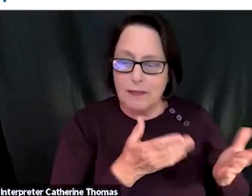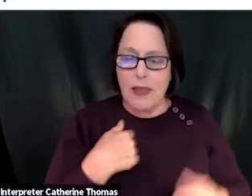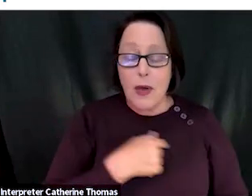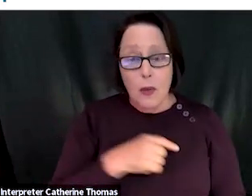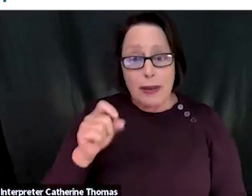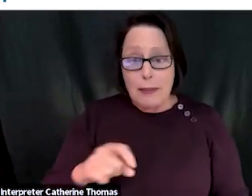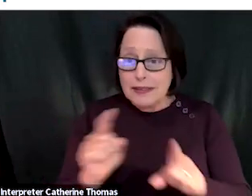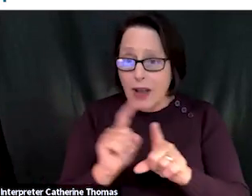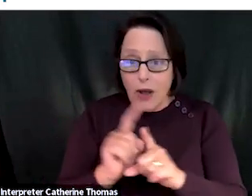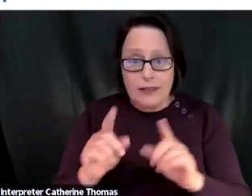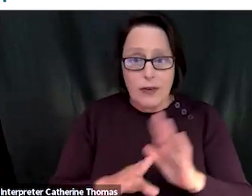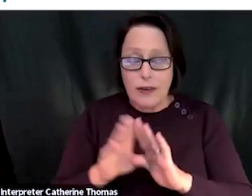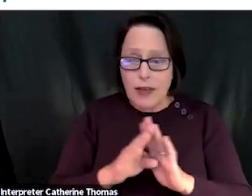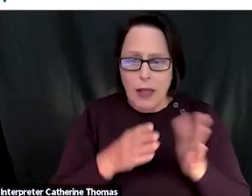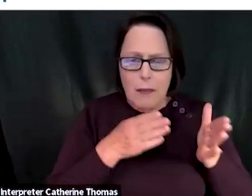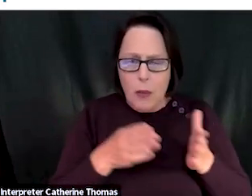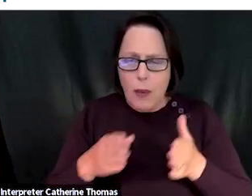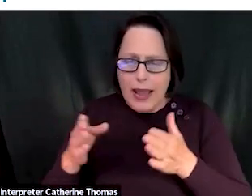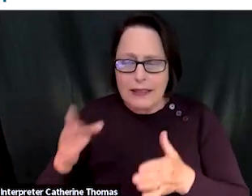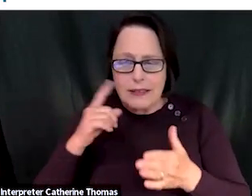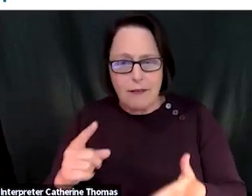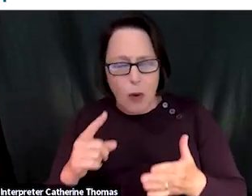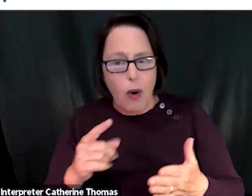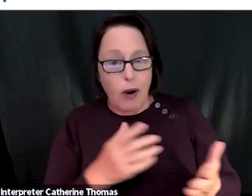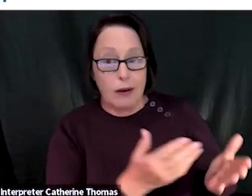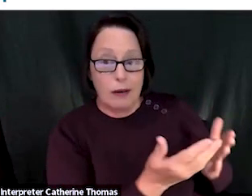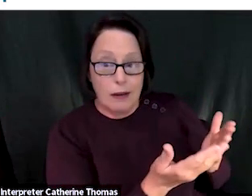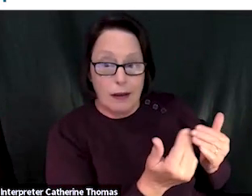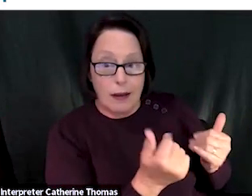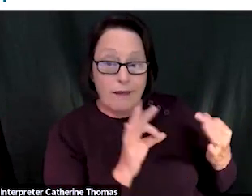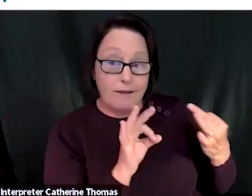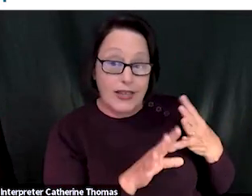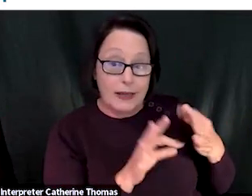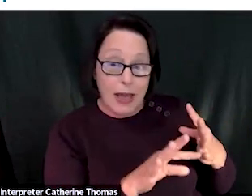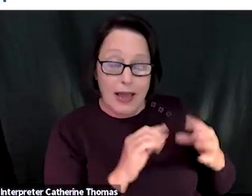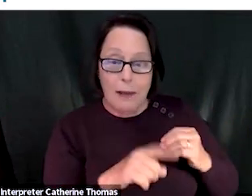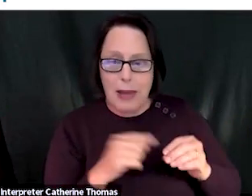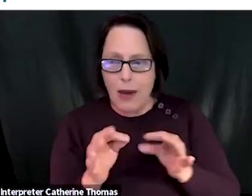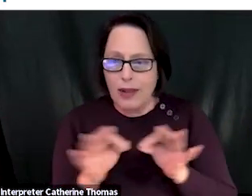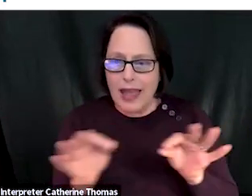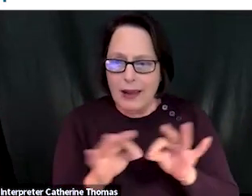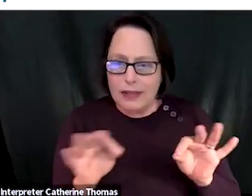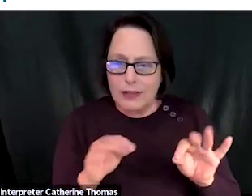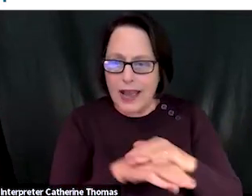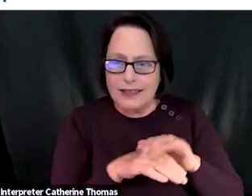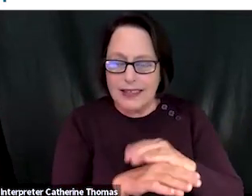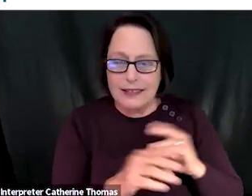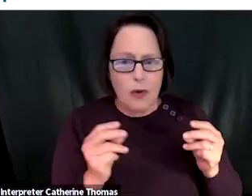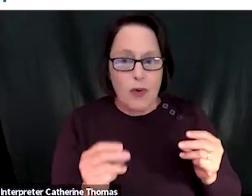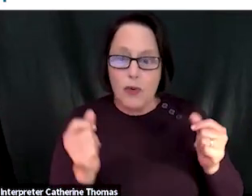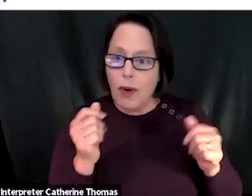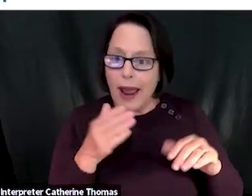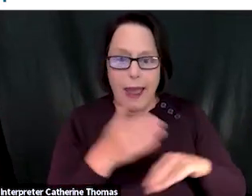also develop means of collecting client feedback about language access immediately